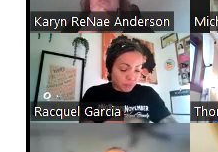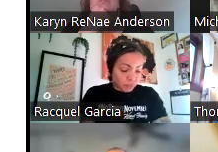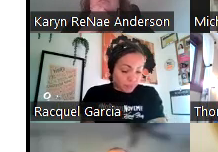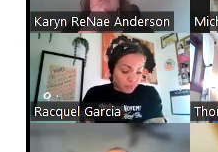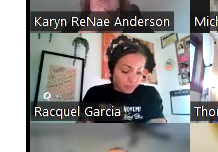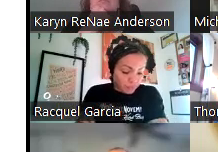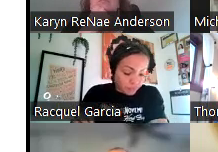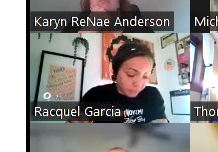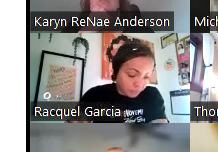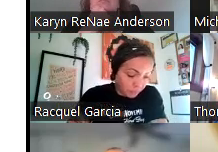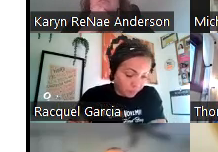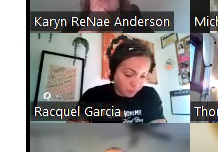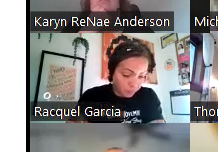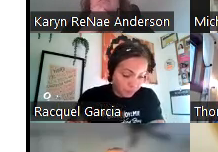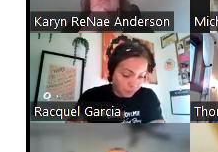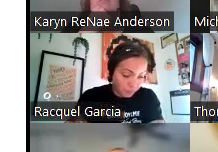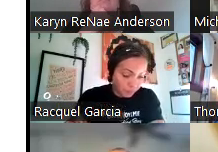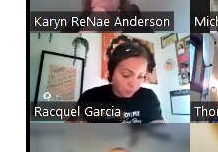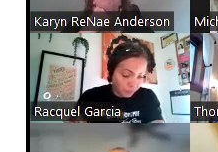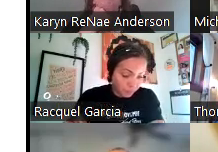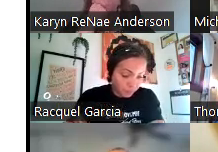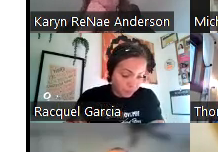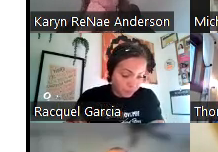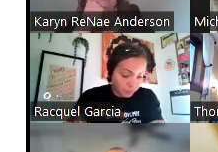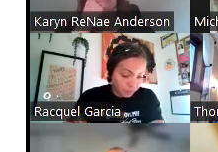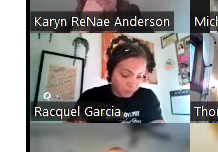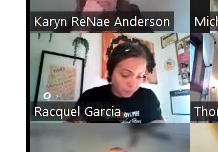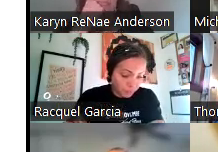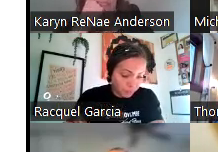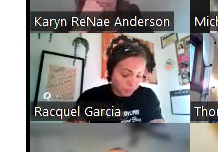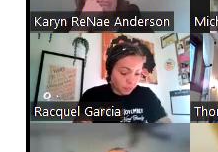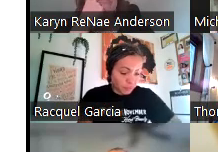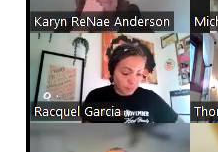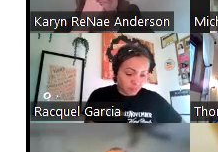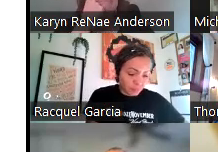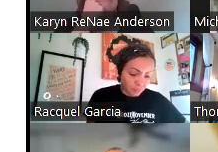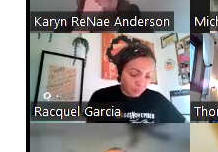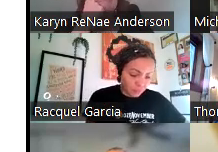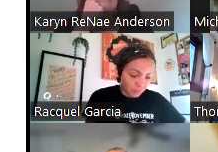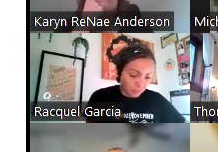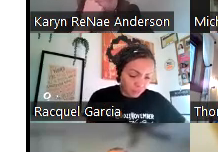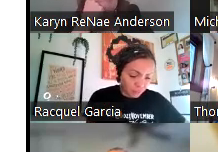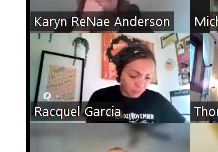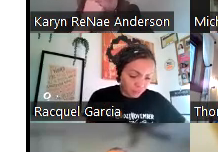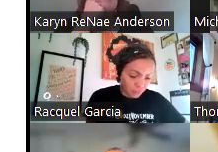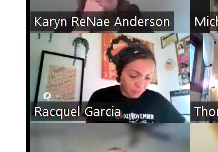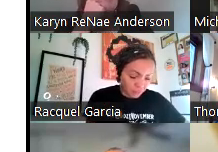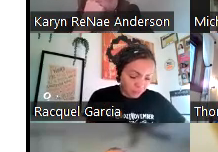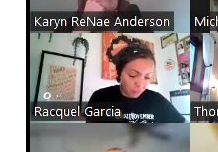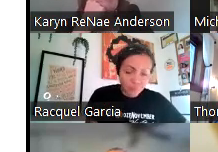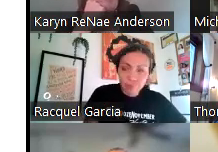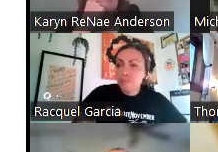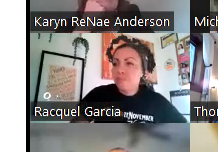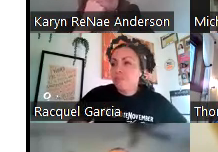of the ASL interpreter video and select pin if you would like to see them large on your screen. If you need sign language